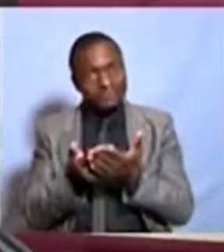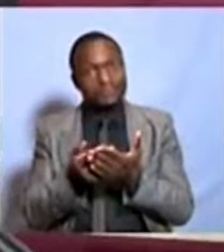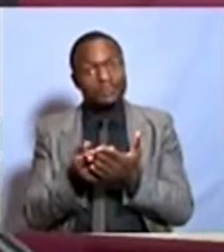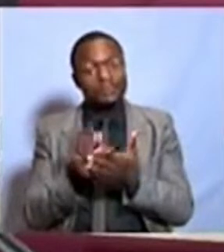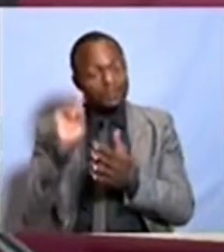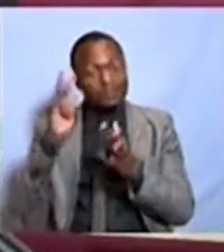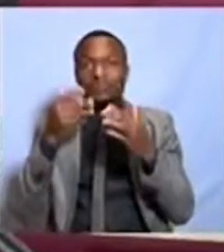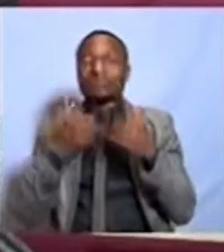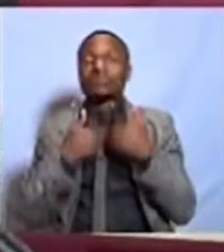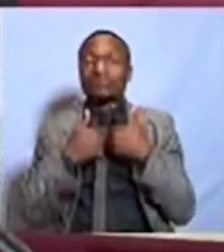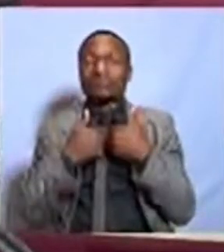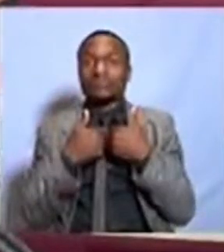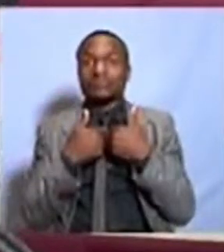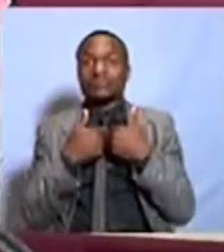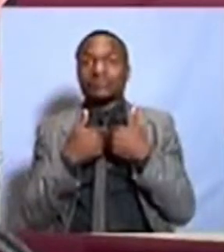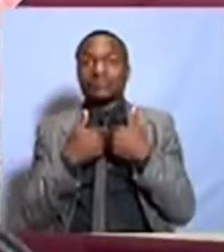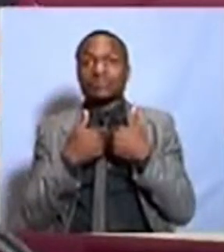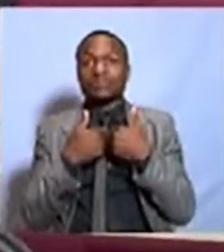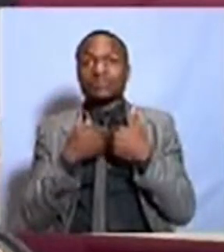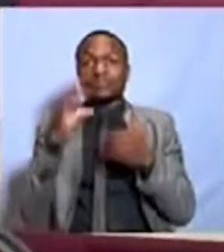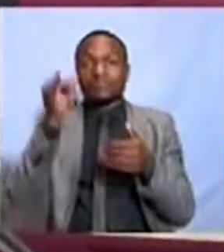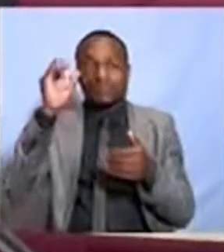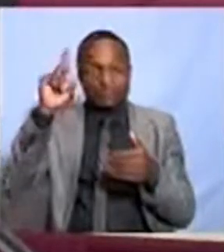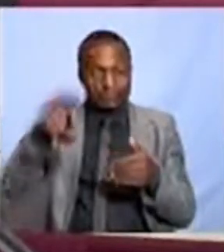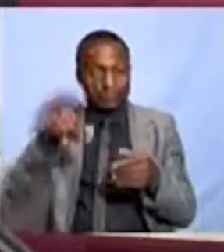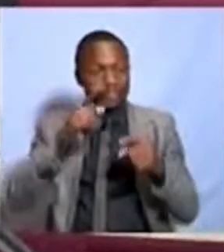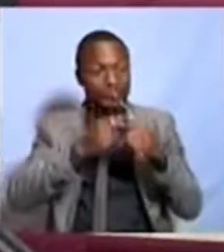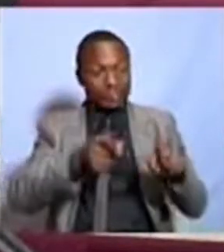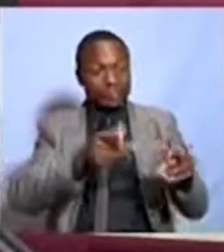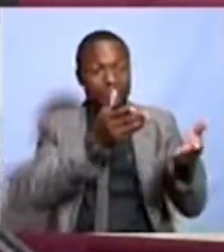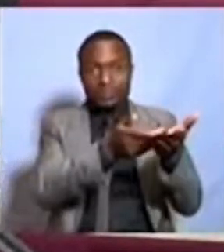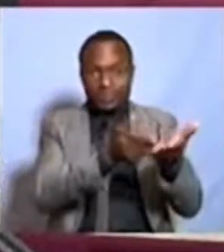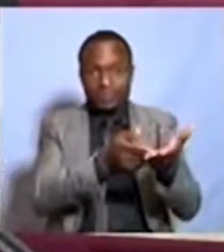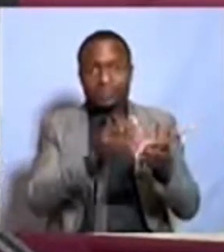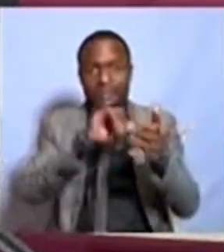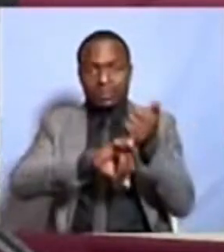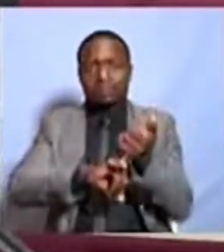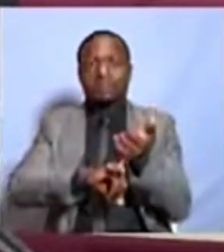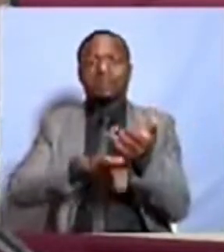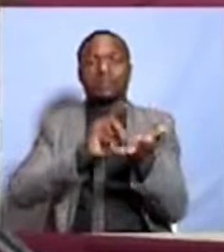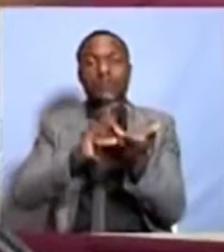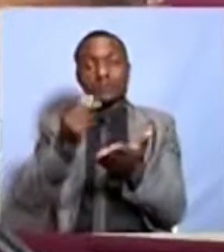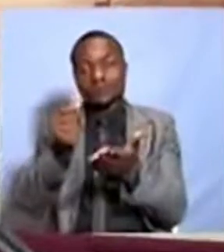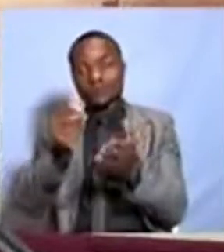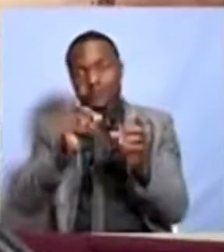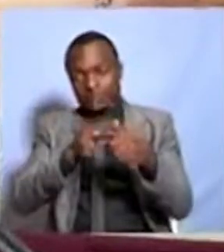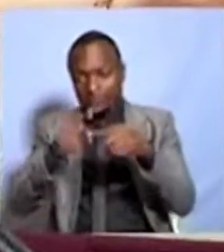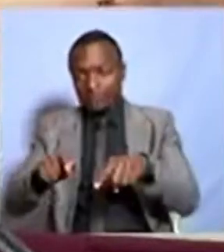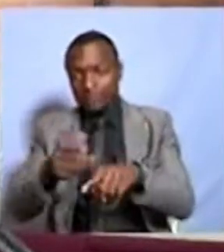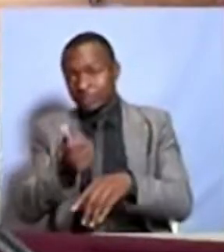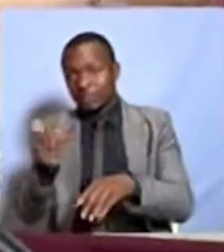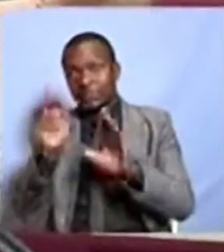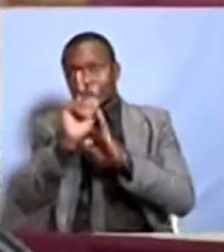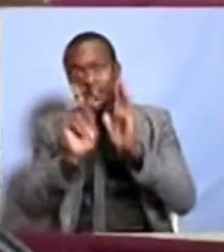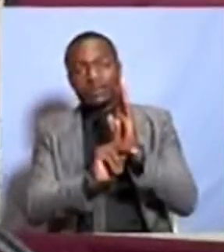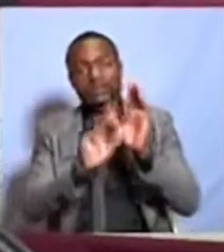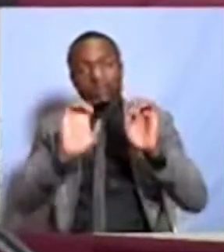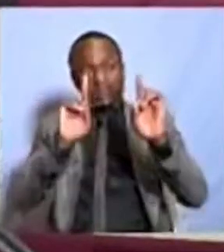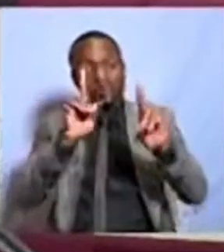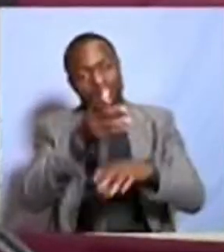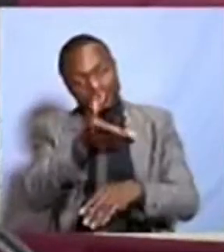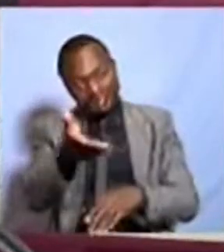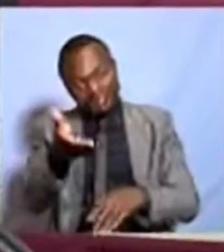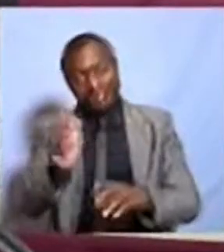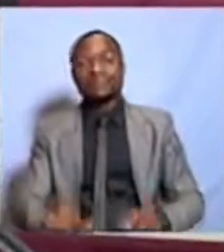have FISP is happening in this side, and social cash transfer is happening alone, and the education policy is just there lingering